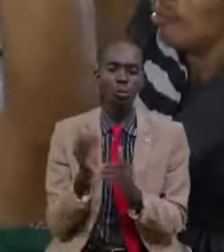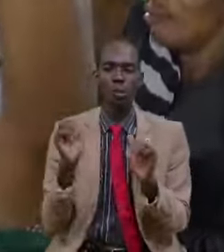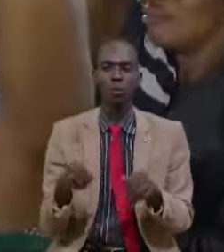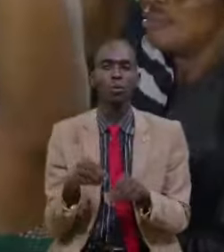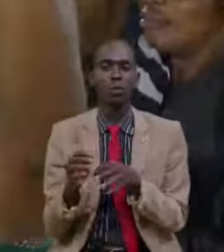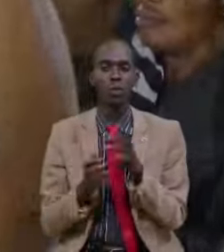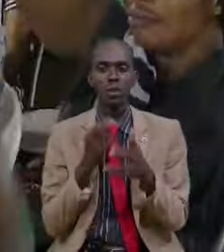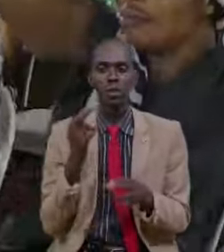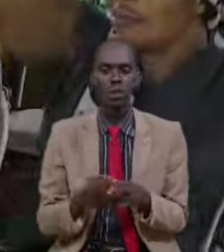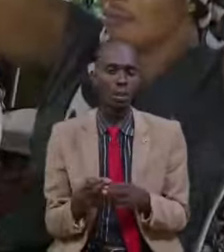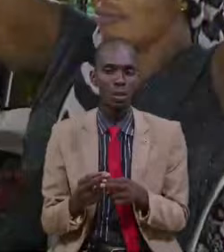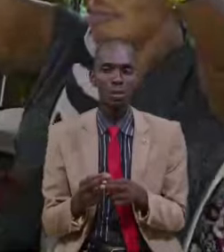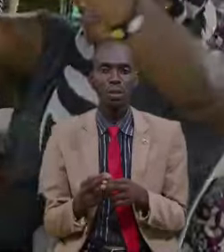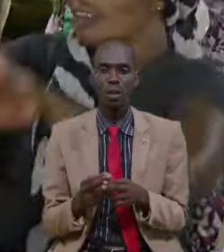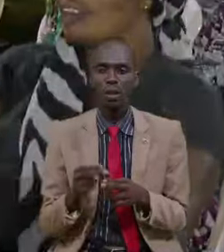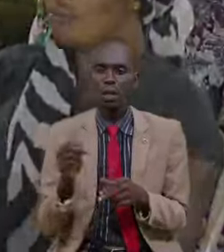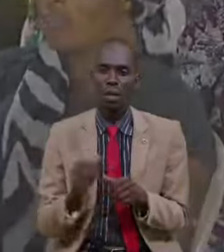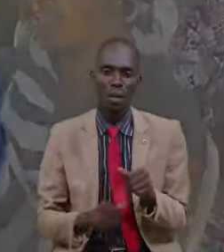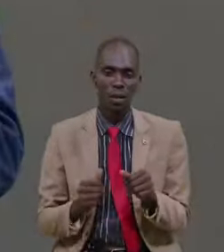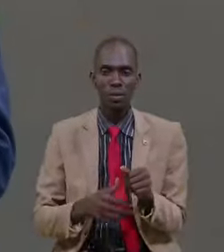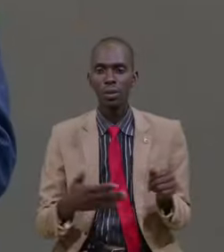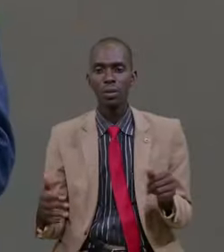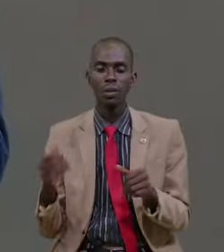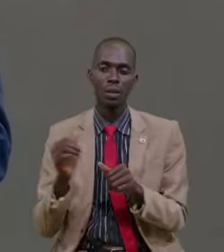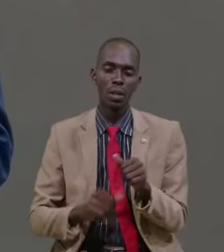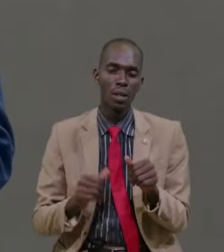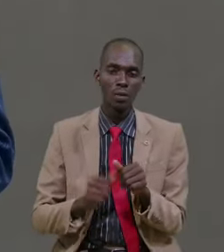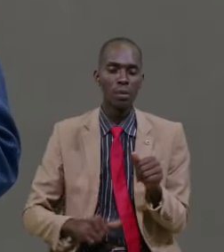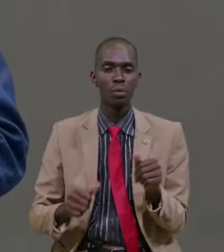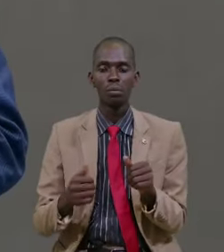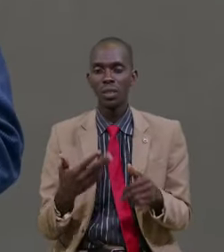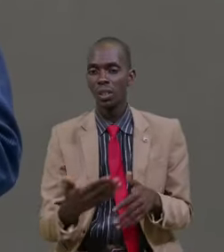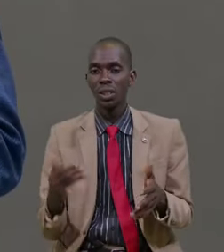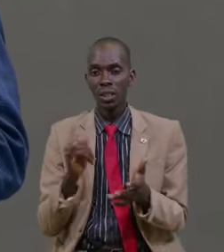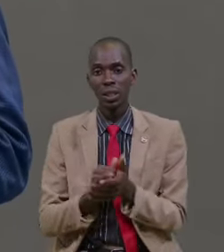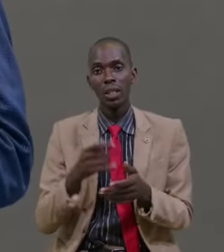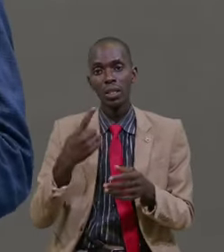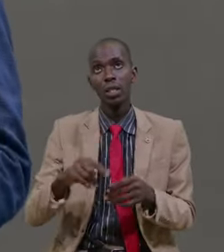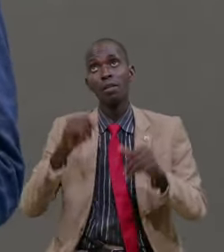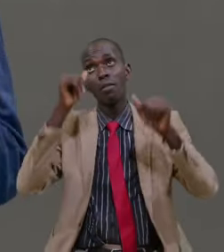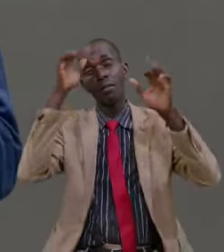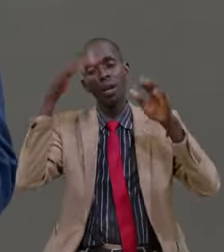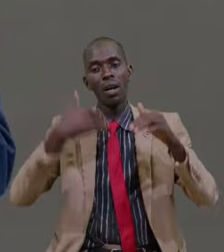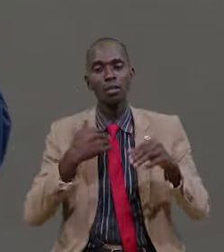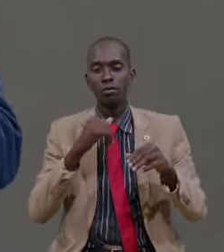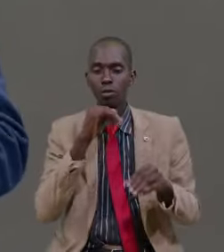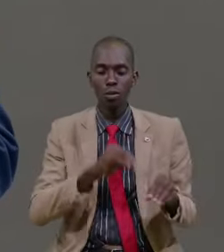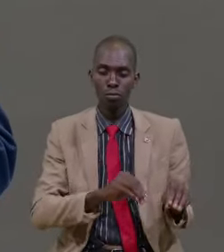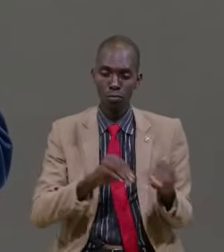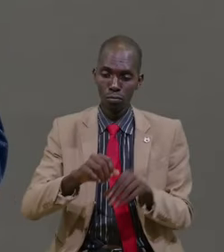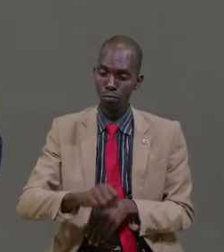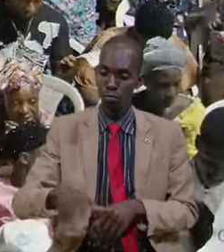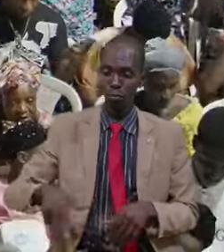Everything, every plant the Heavenly Father has not planted in your life, they are